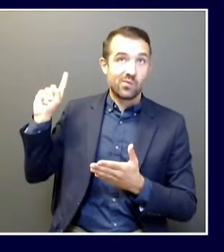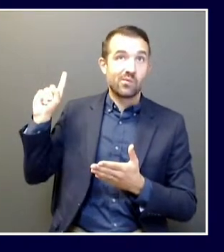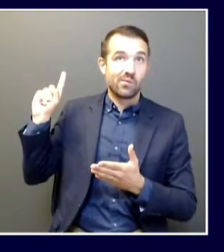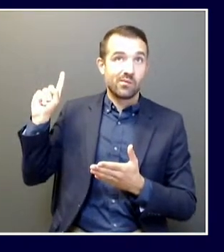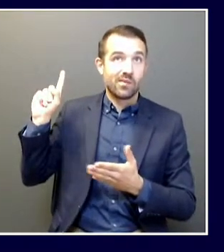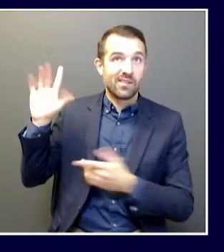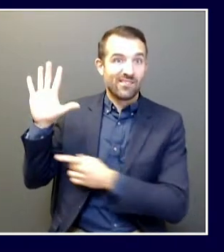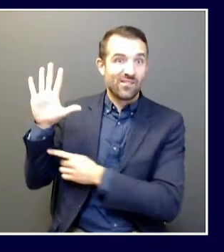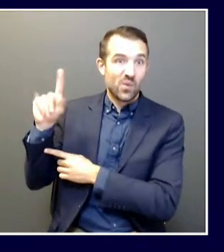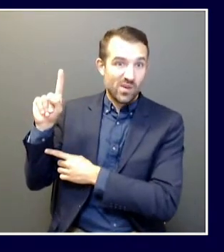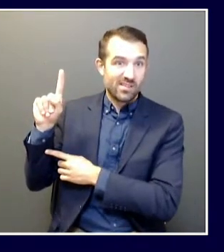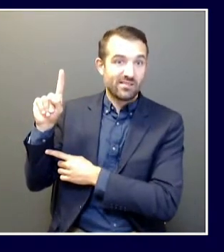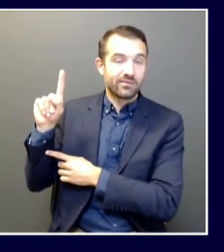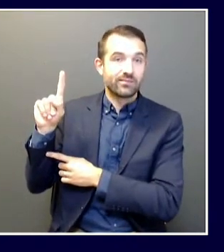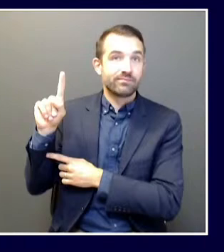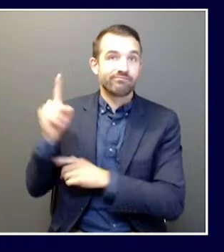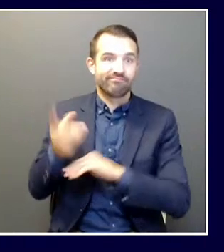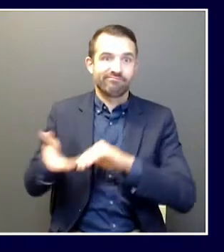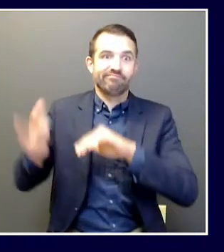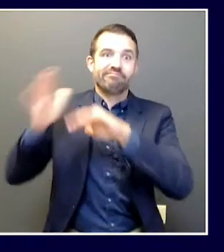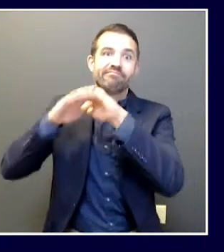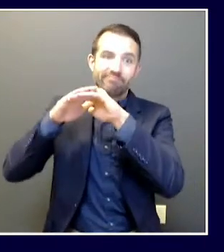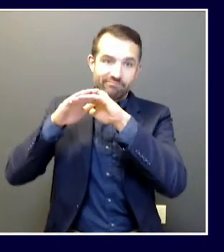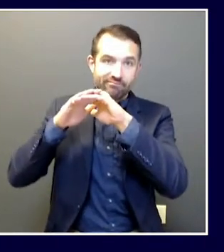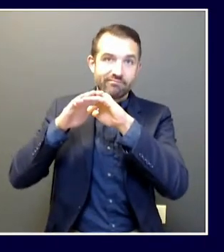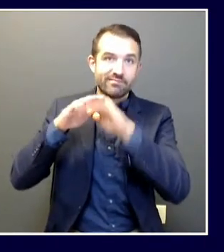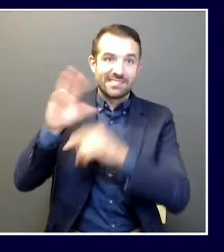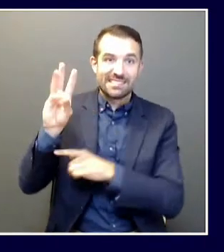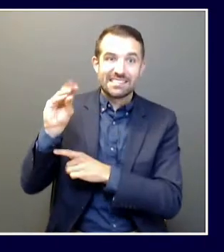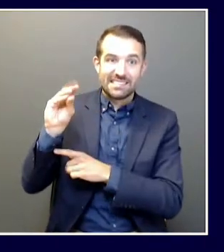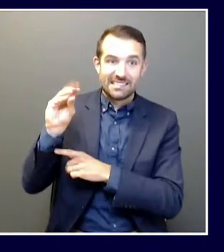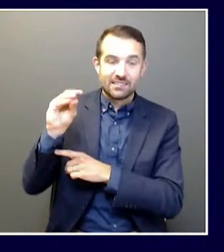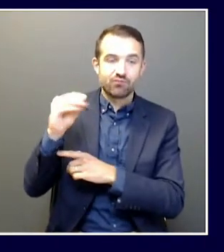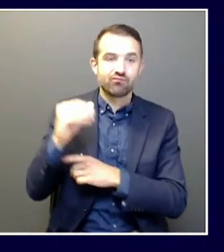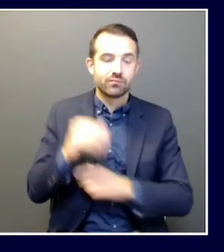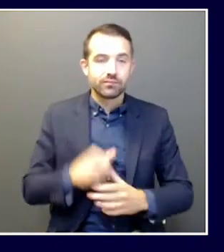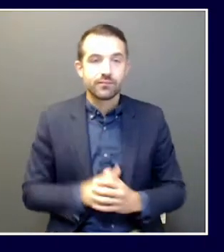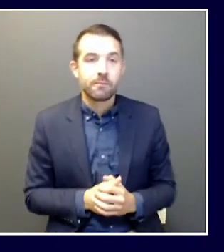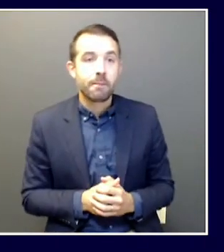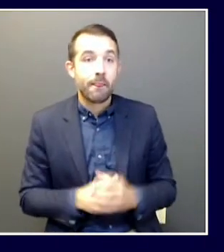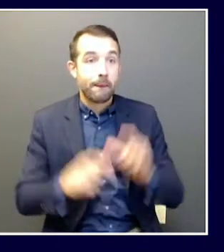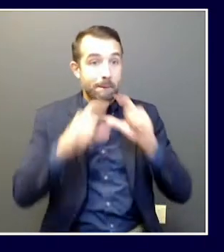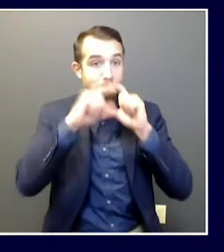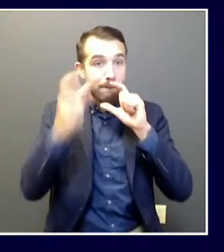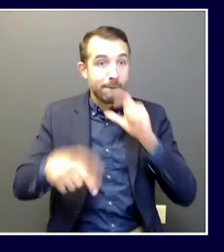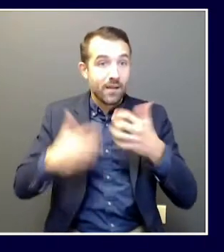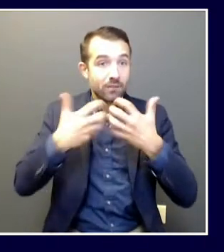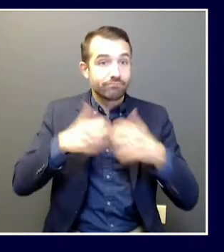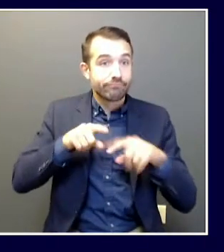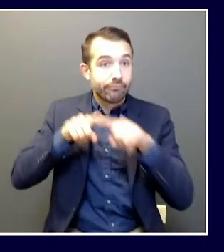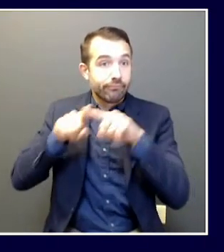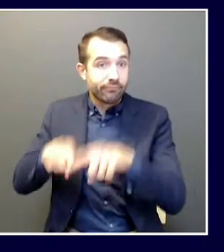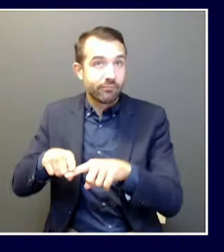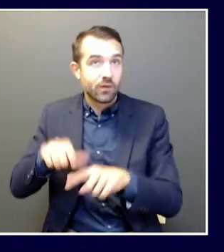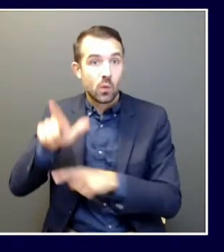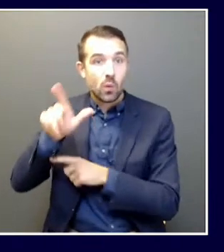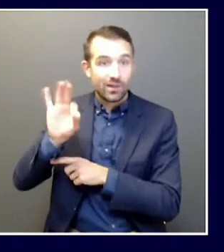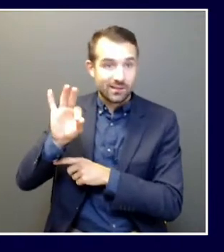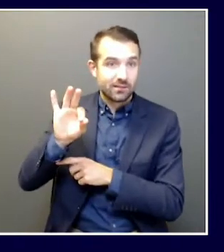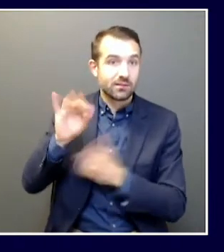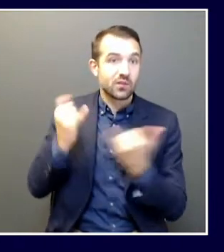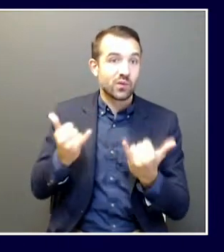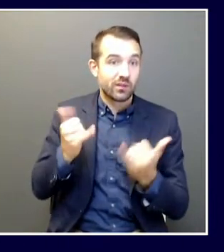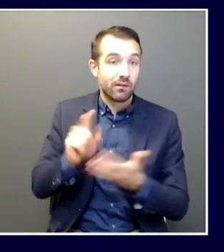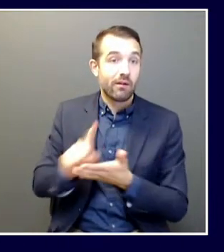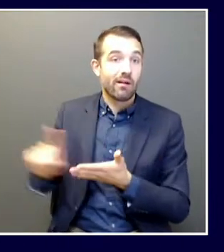51. Similarly, there are now 29 people on a ventilator in Maine. 1 week ago, that